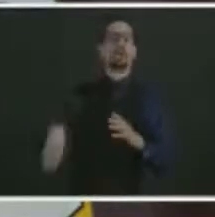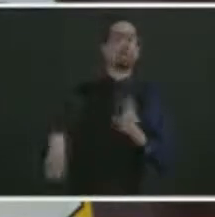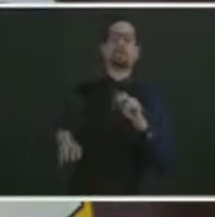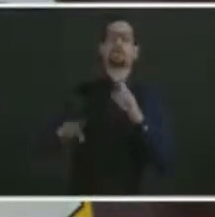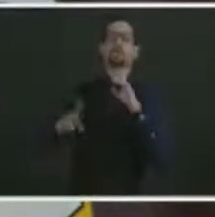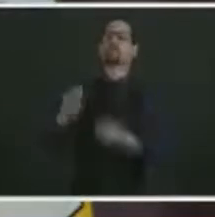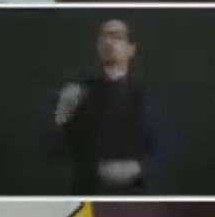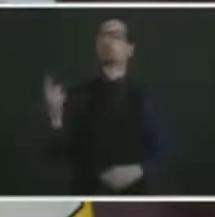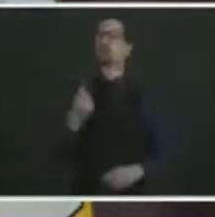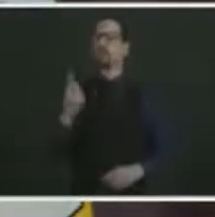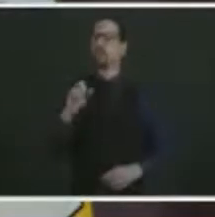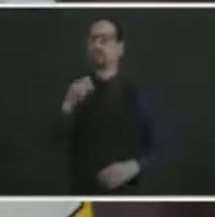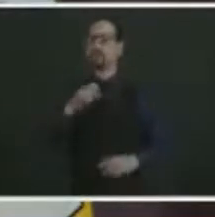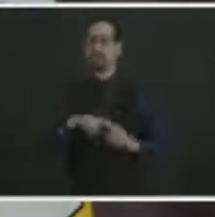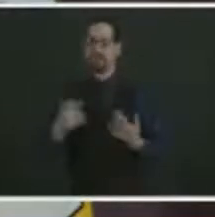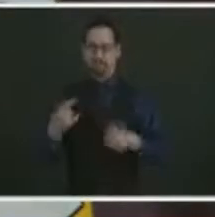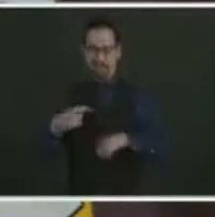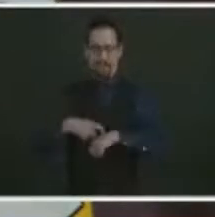1st